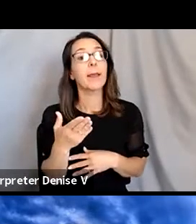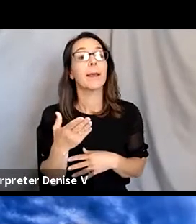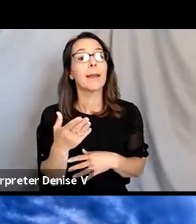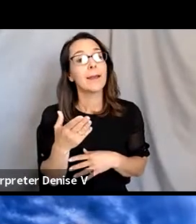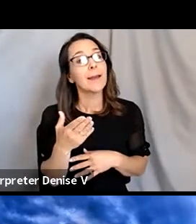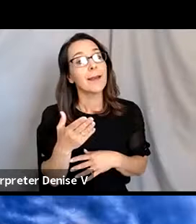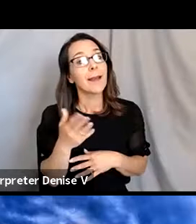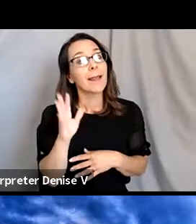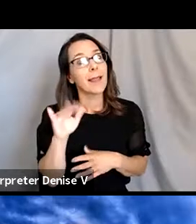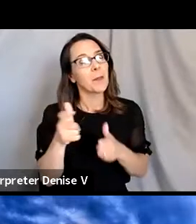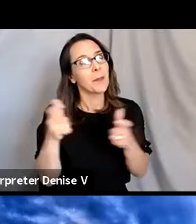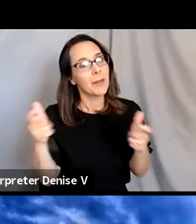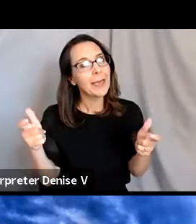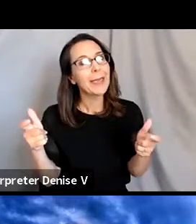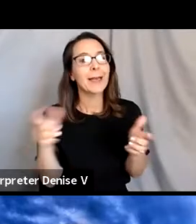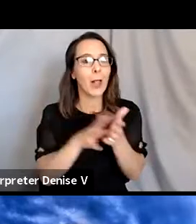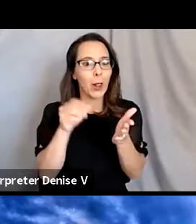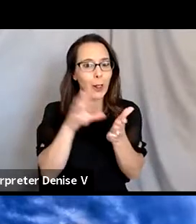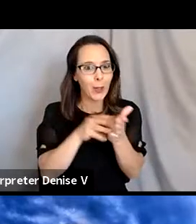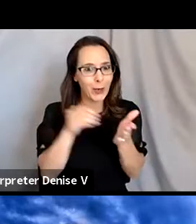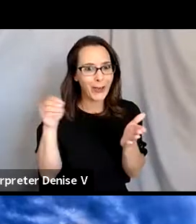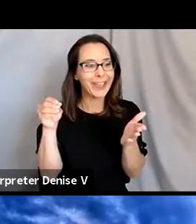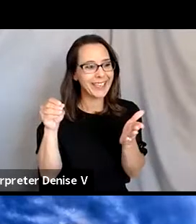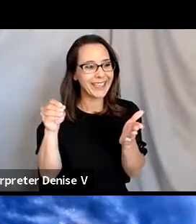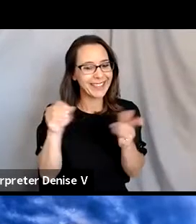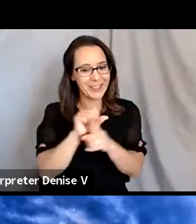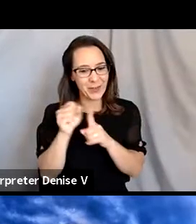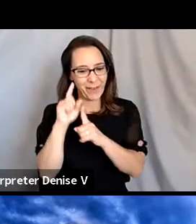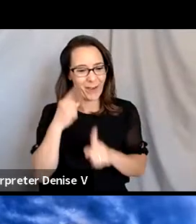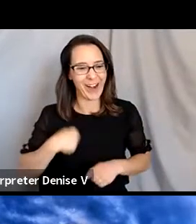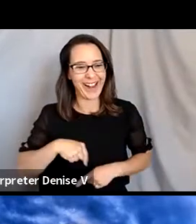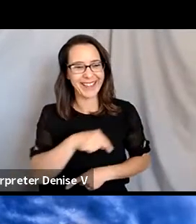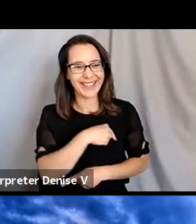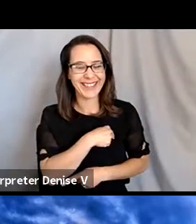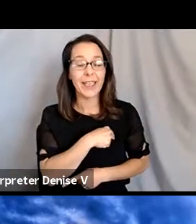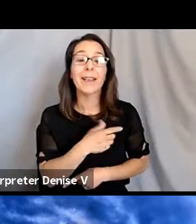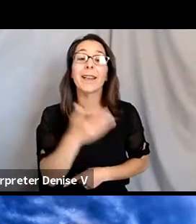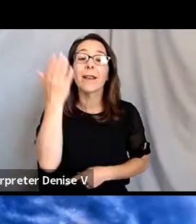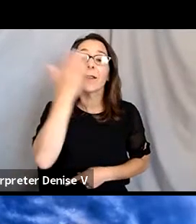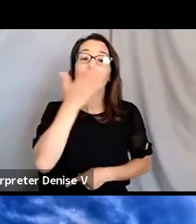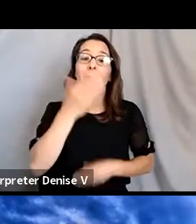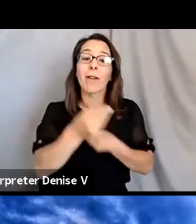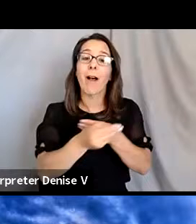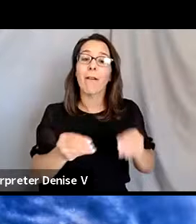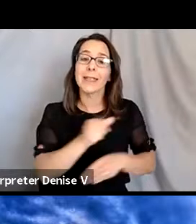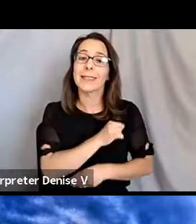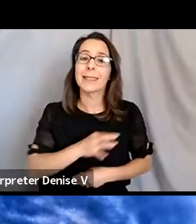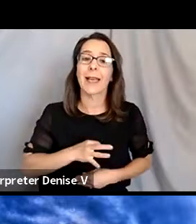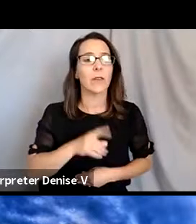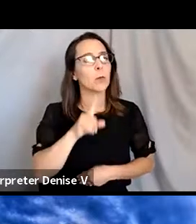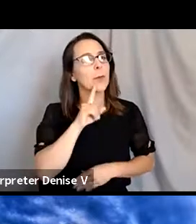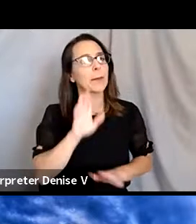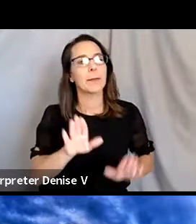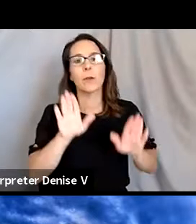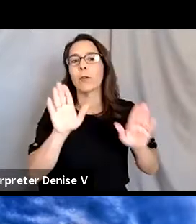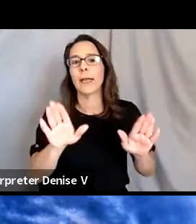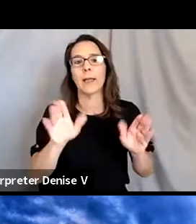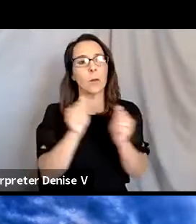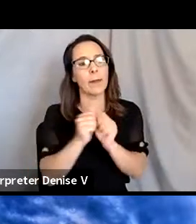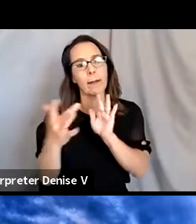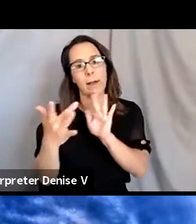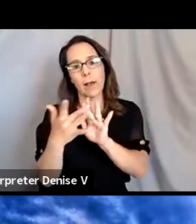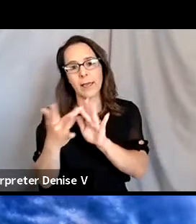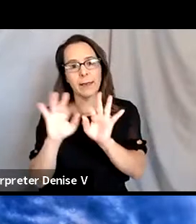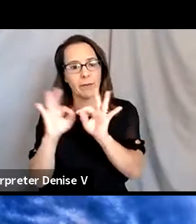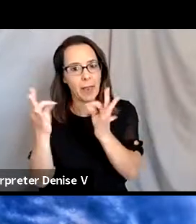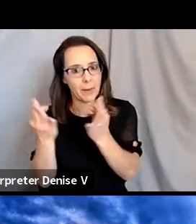big area of learning for us, but our front office staffs have been really good at following up and really following through with families. And so